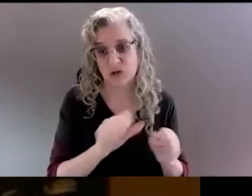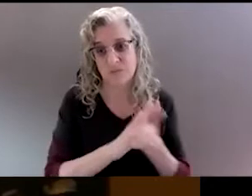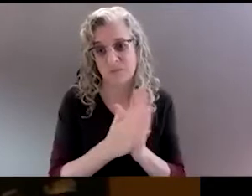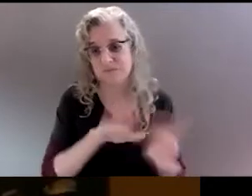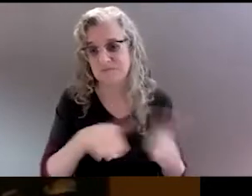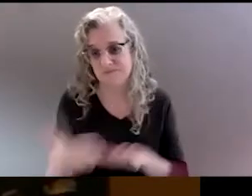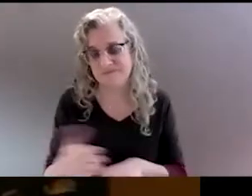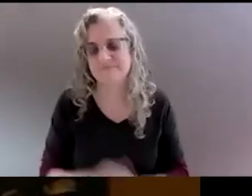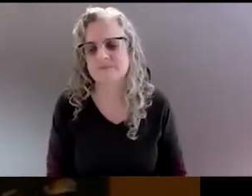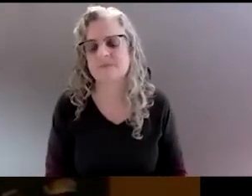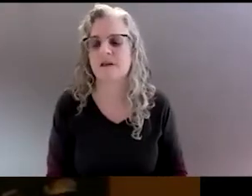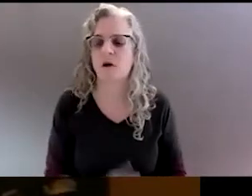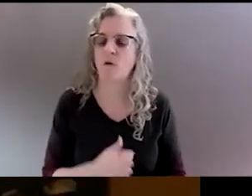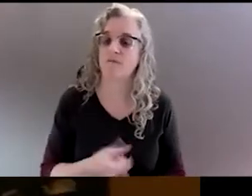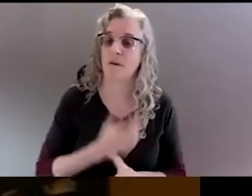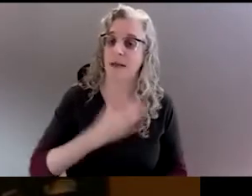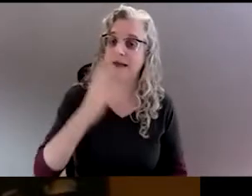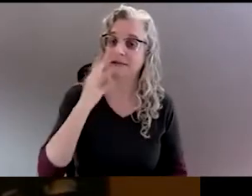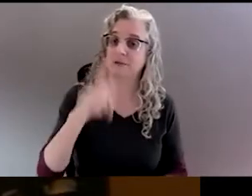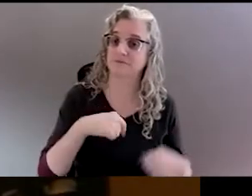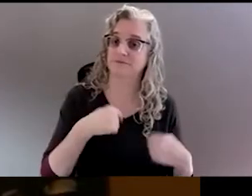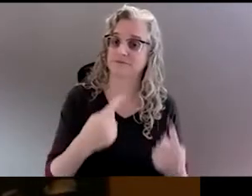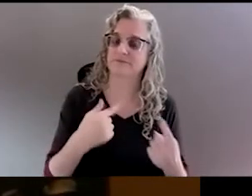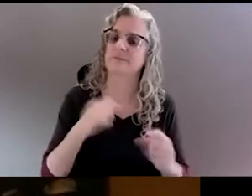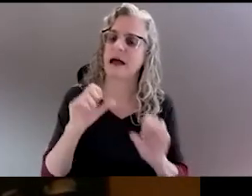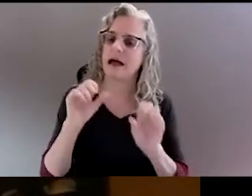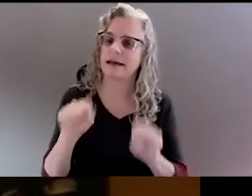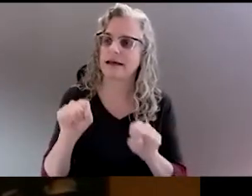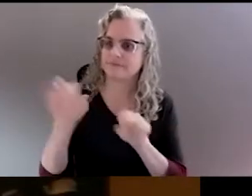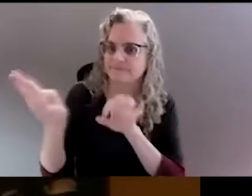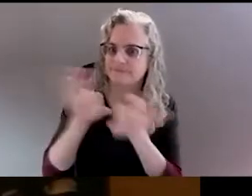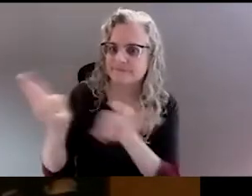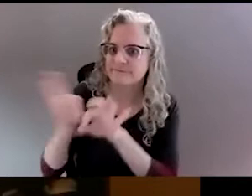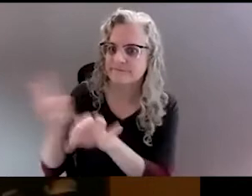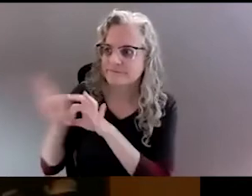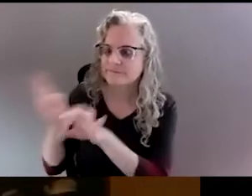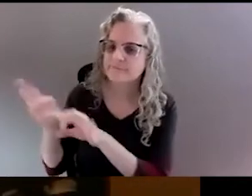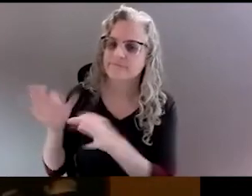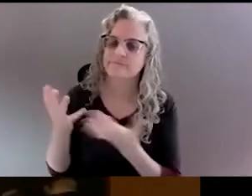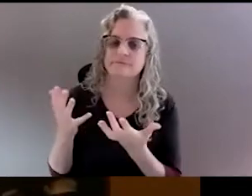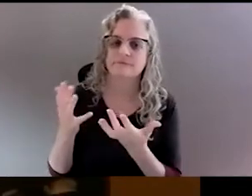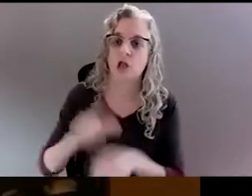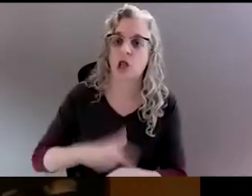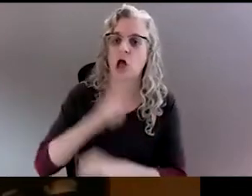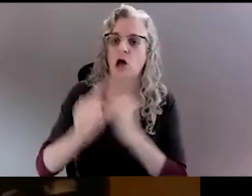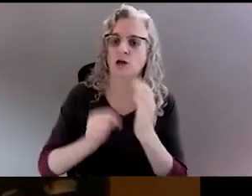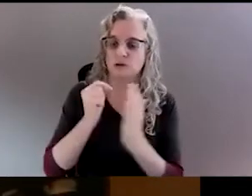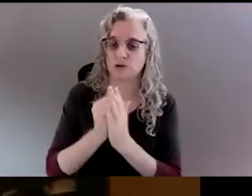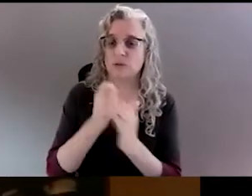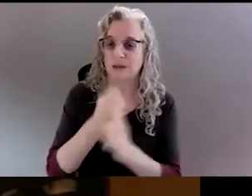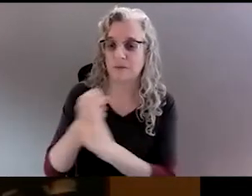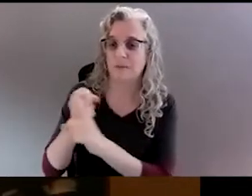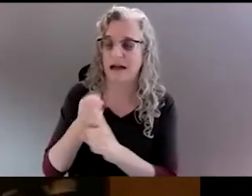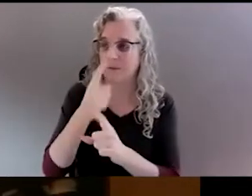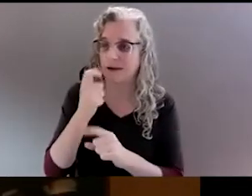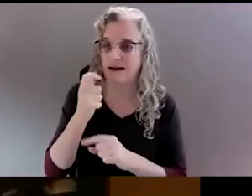them the cause and the long-term impacts of you not doing your due diligence causes harm,